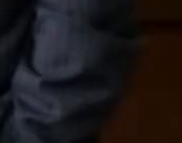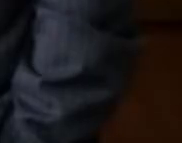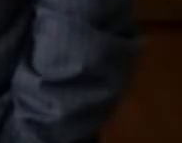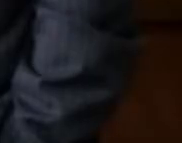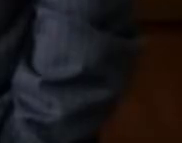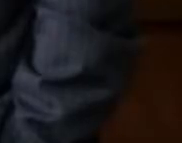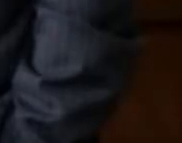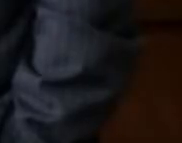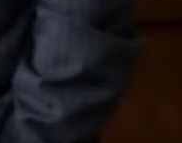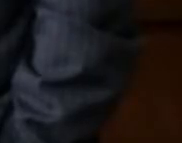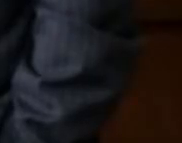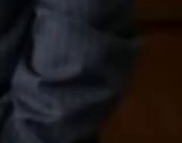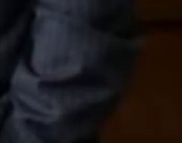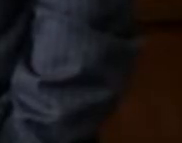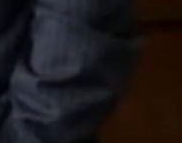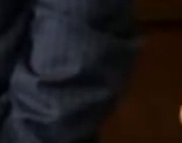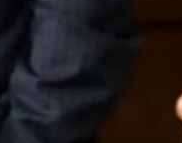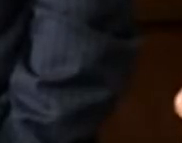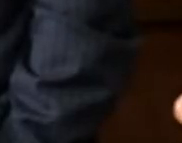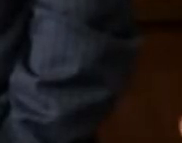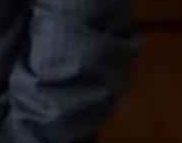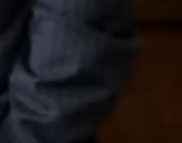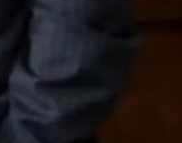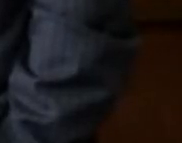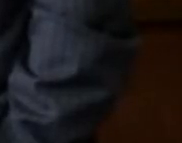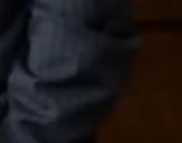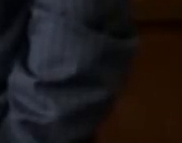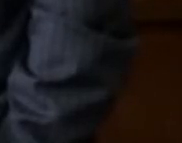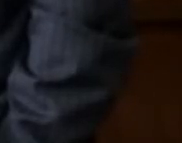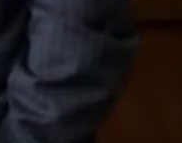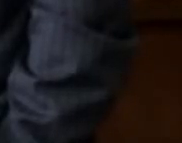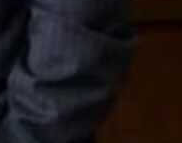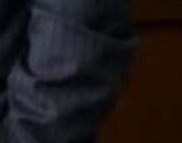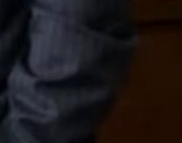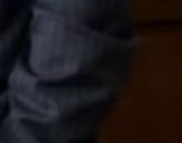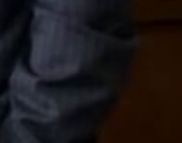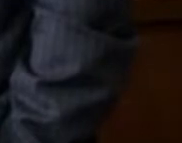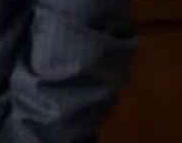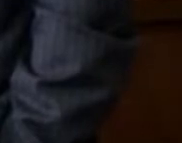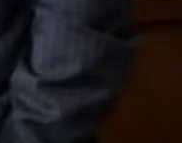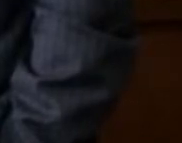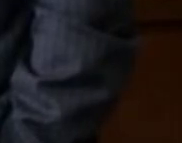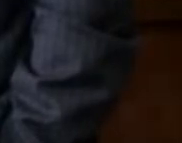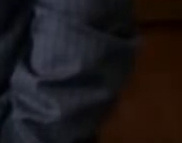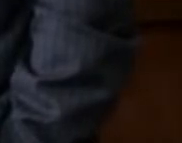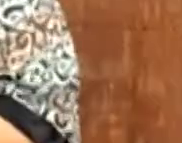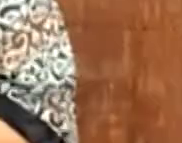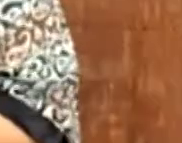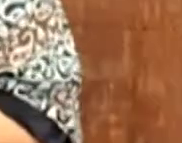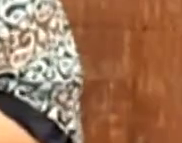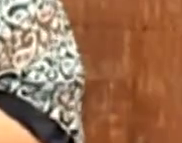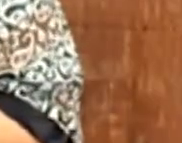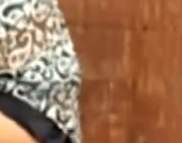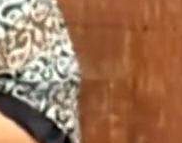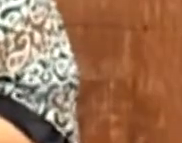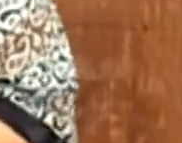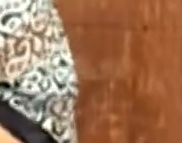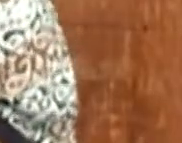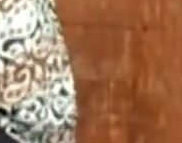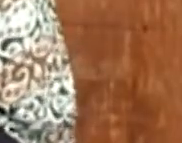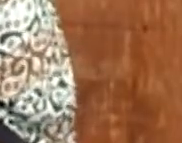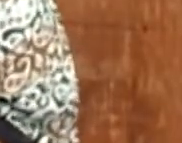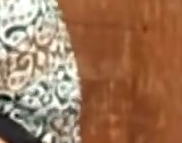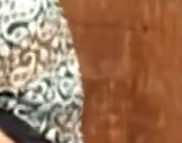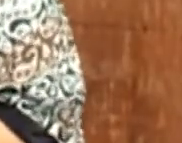Like niko na mrathi mwingine anagombana na mzee. I was like, that's disrespectful. But kuangalia tena, I was like, wait. So what are you doing